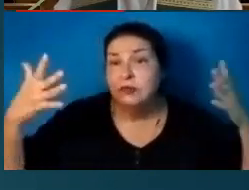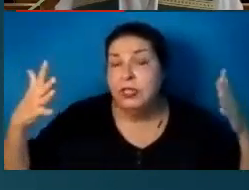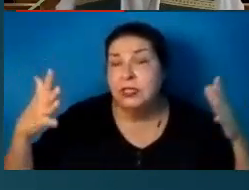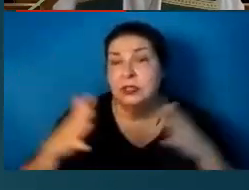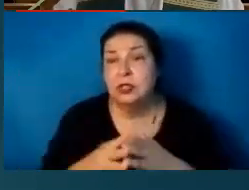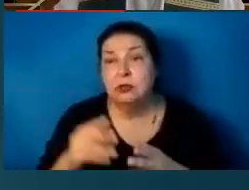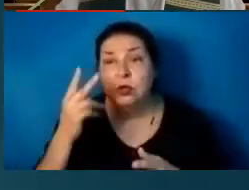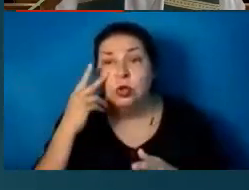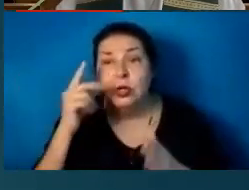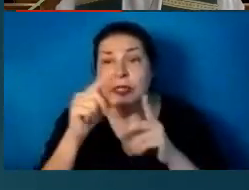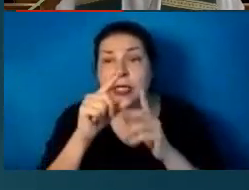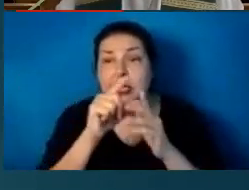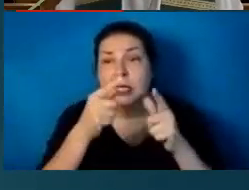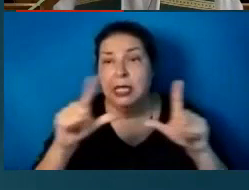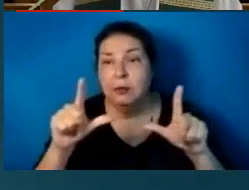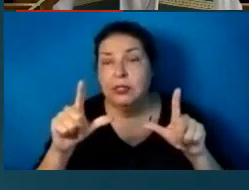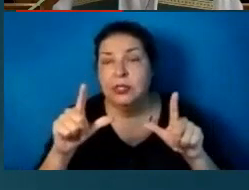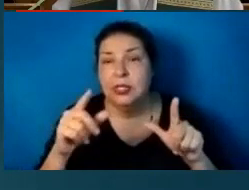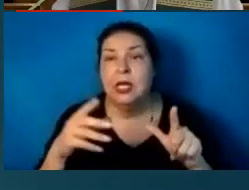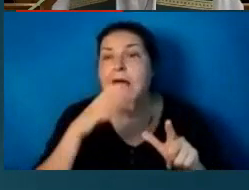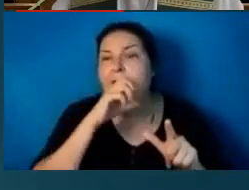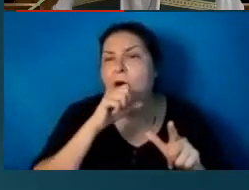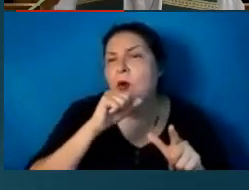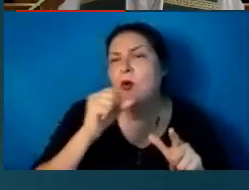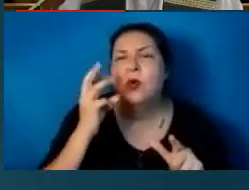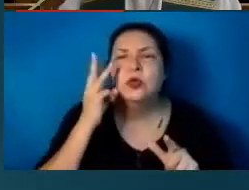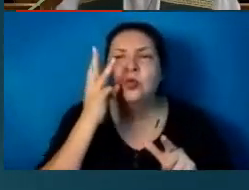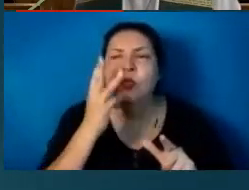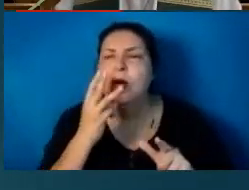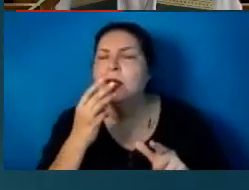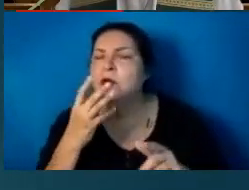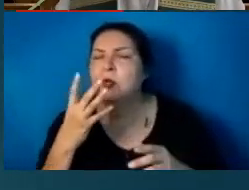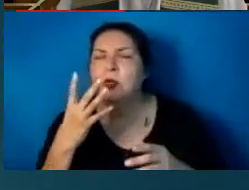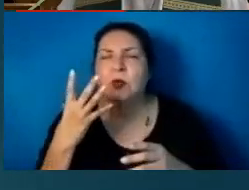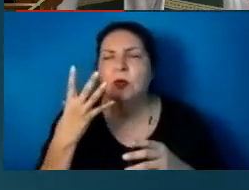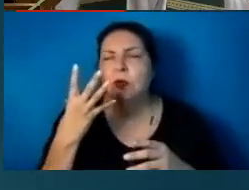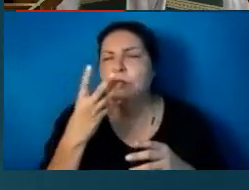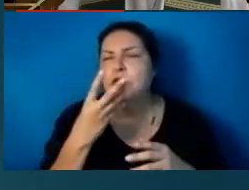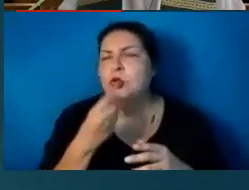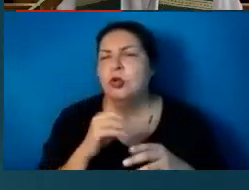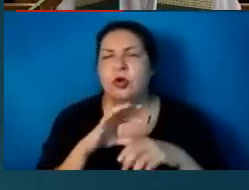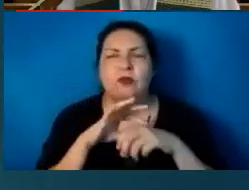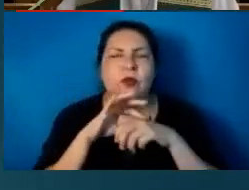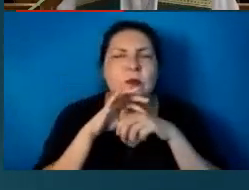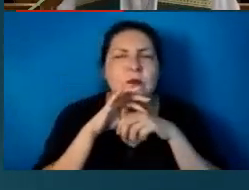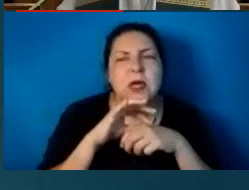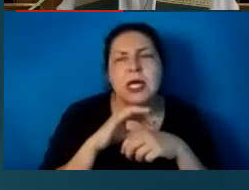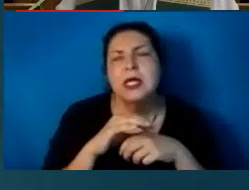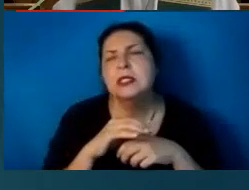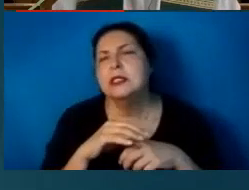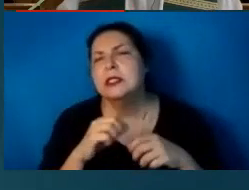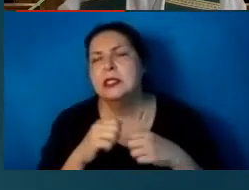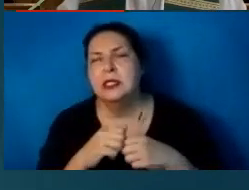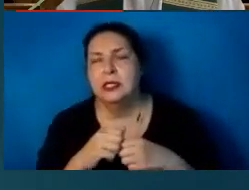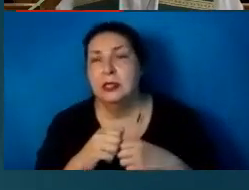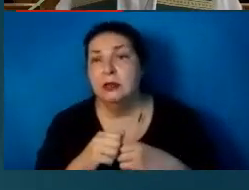it. Aged wine, choice pieces of marrow, and refined aged wine.